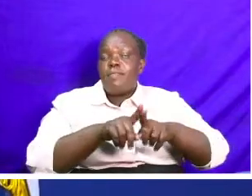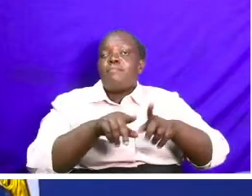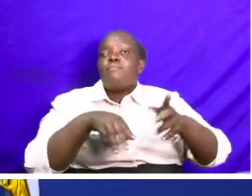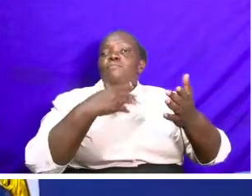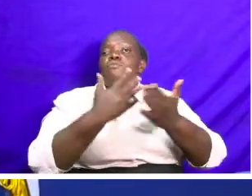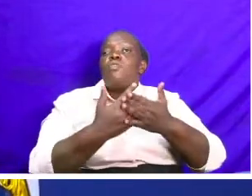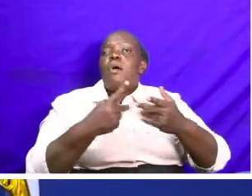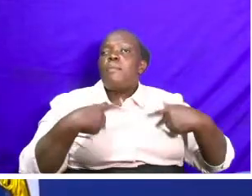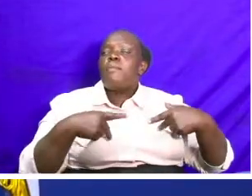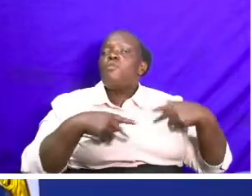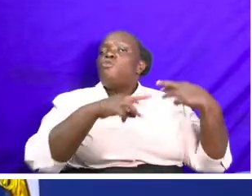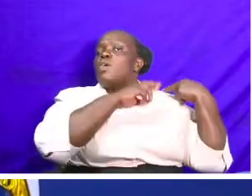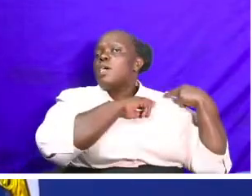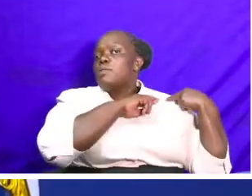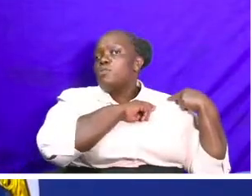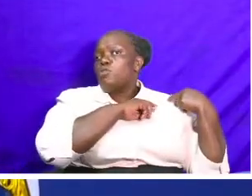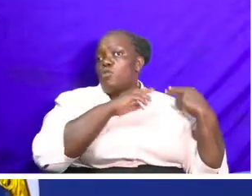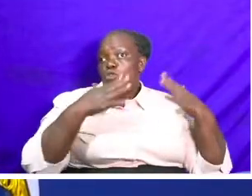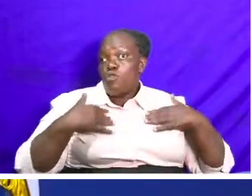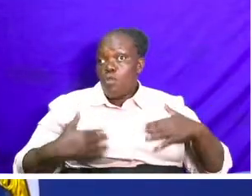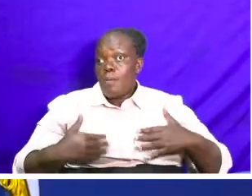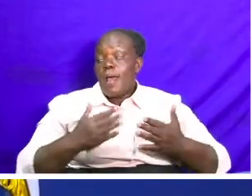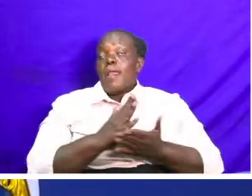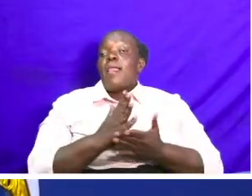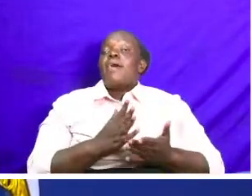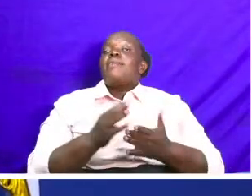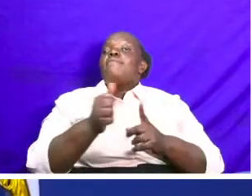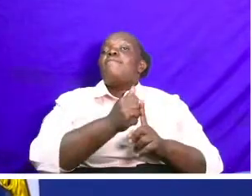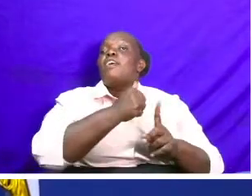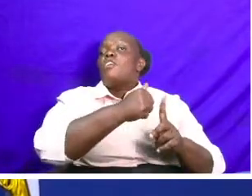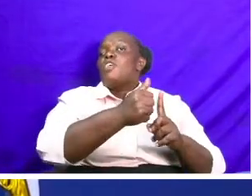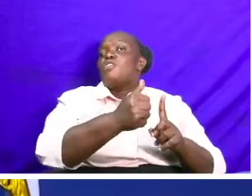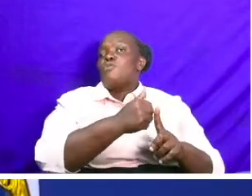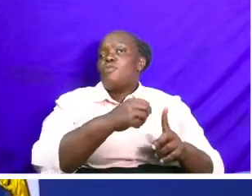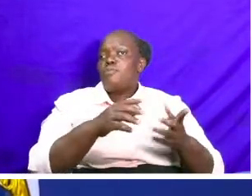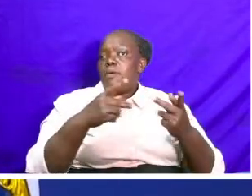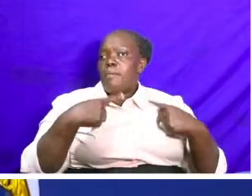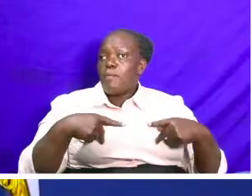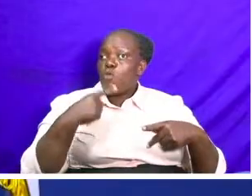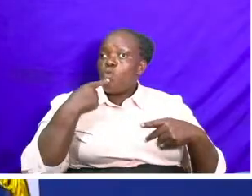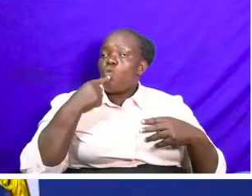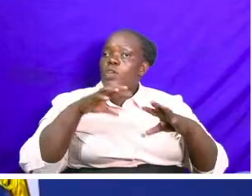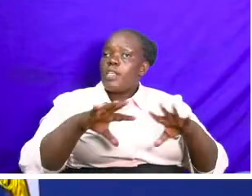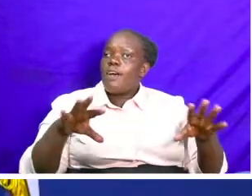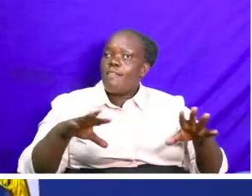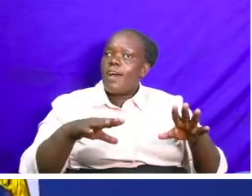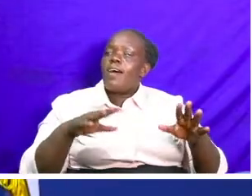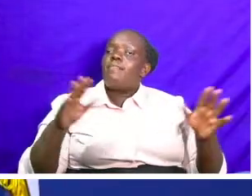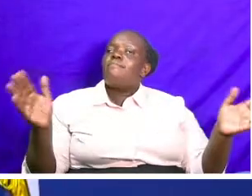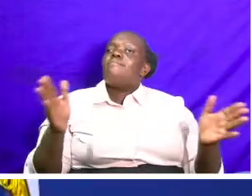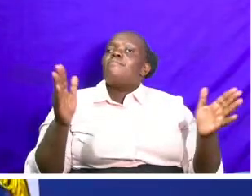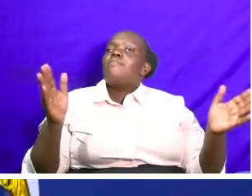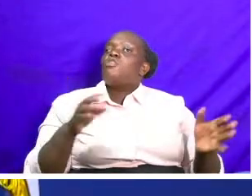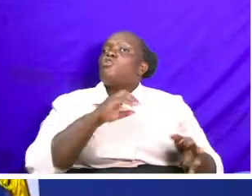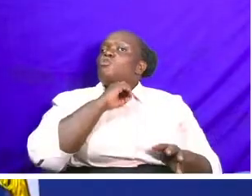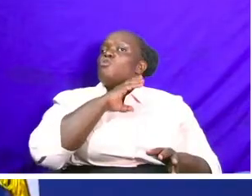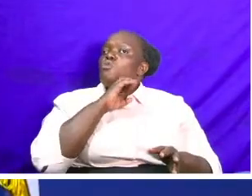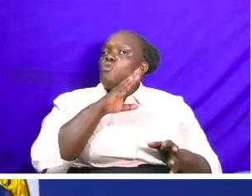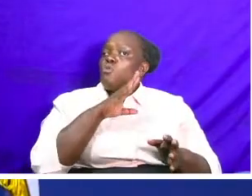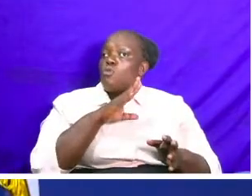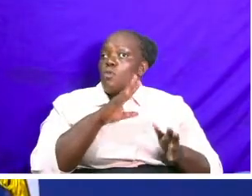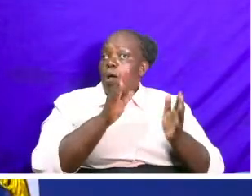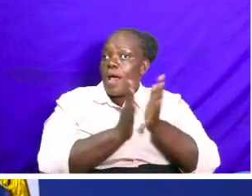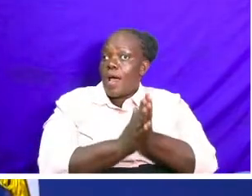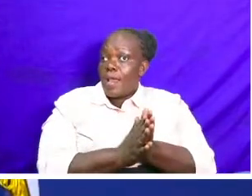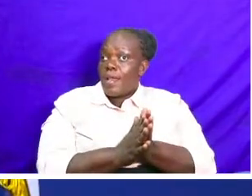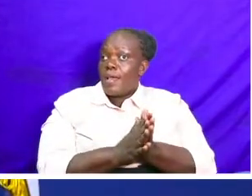of those responsible for human rights violations. Victims are encouraged to submit claims orally or